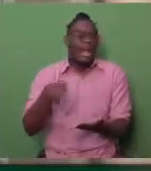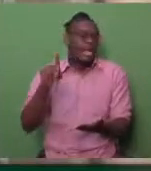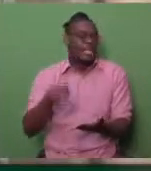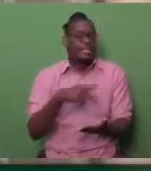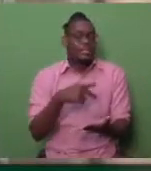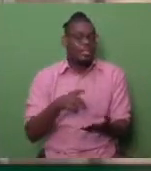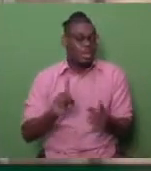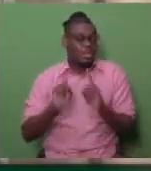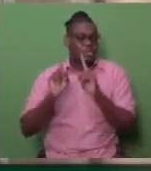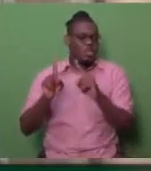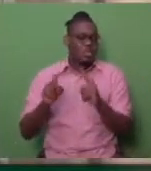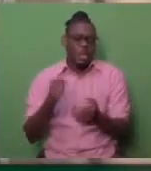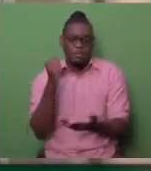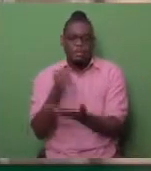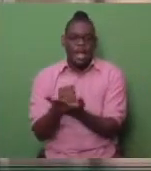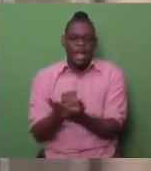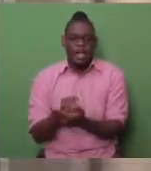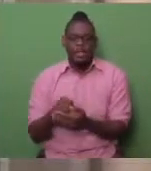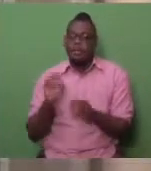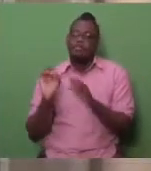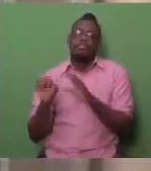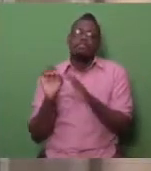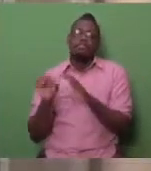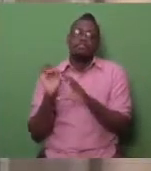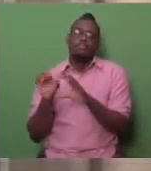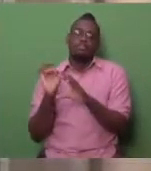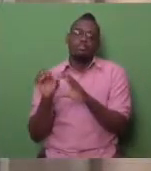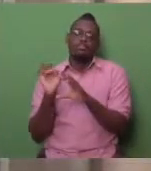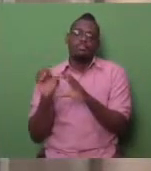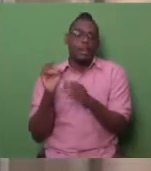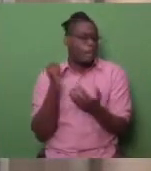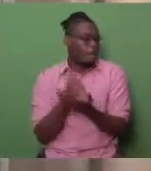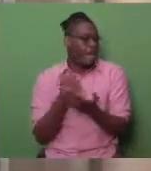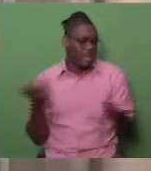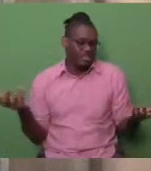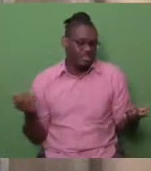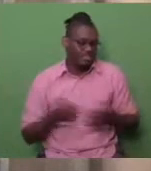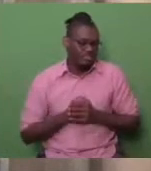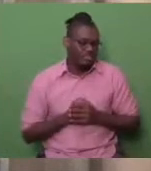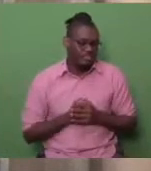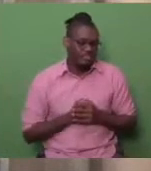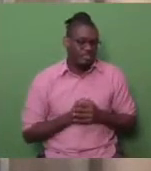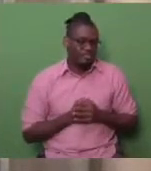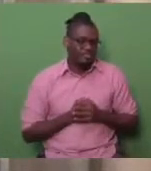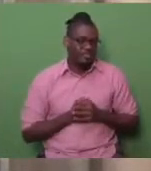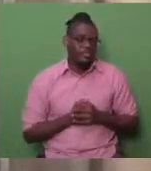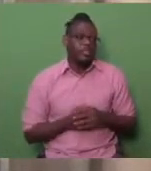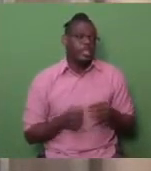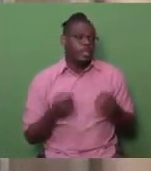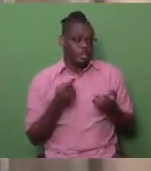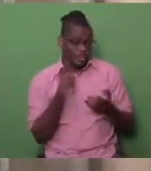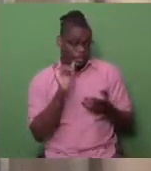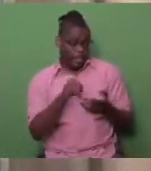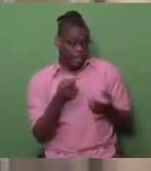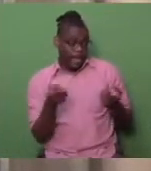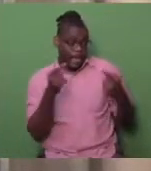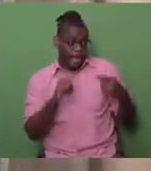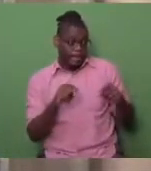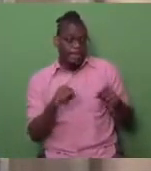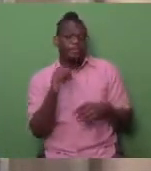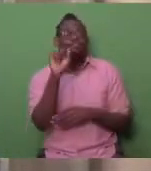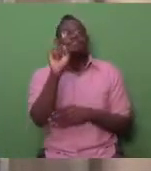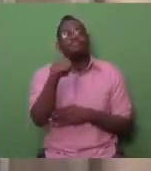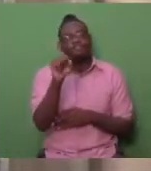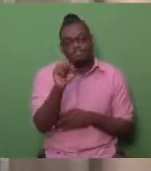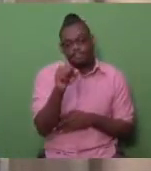bank. It troubles none of them that this is happening. This is how they govern, left foot, right foot,